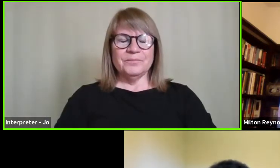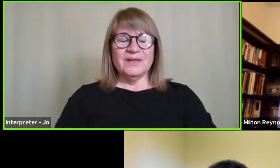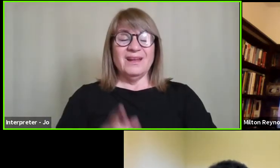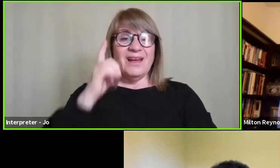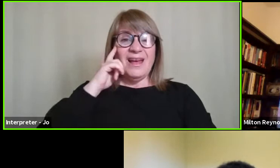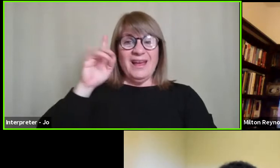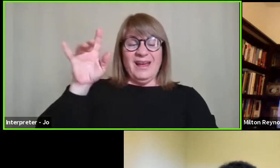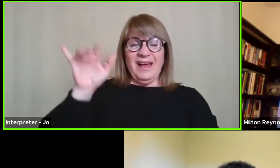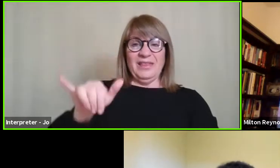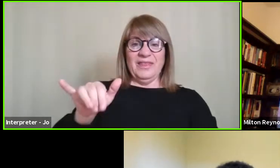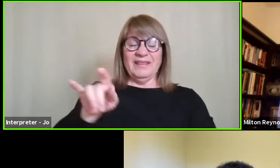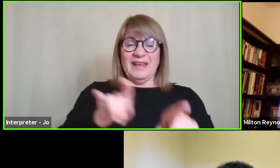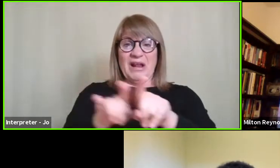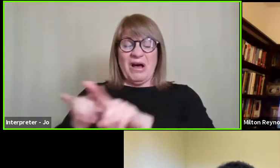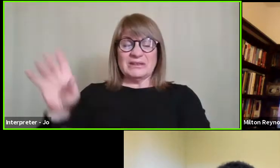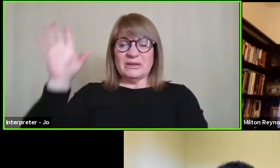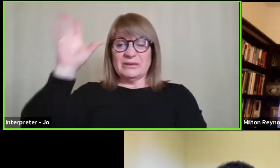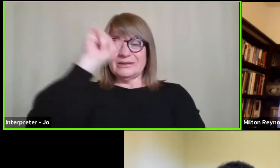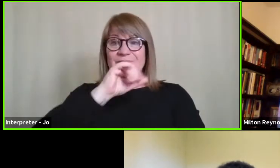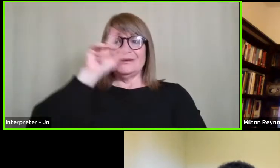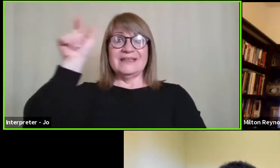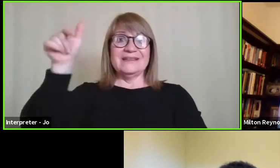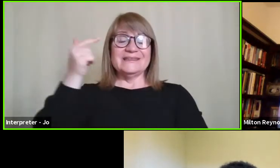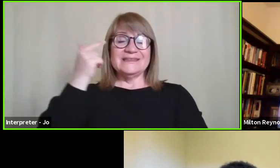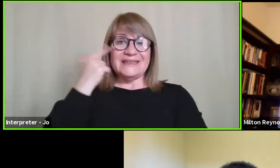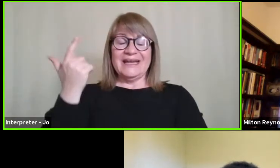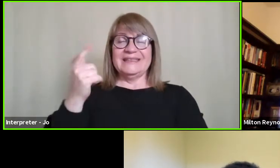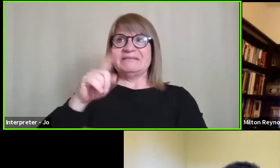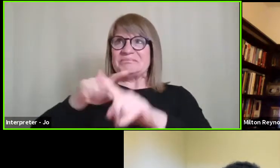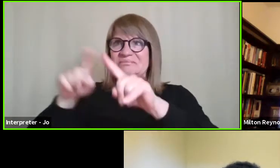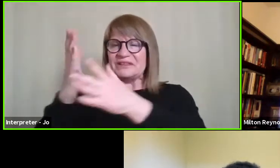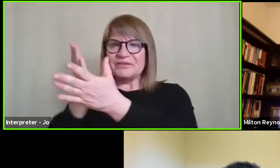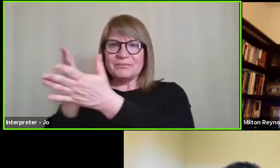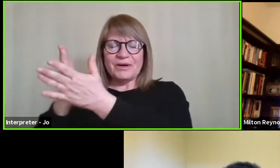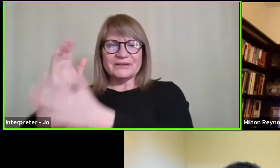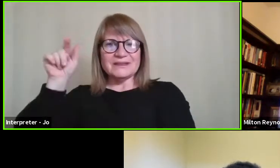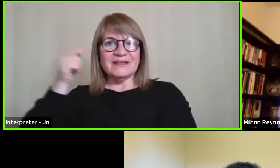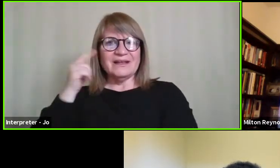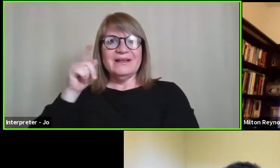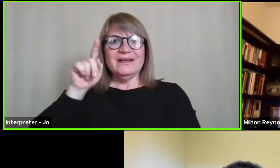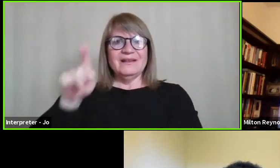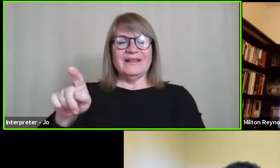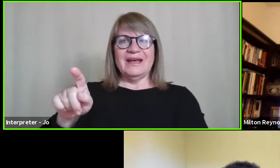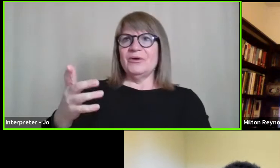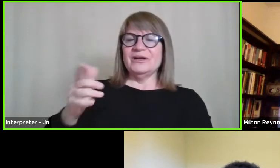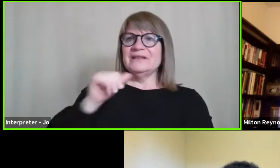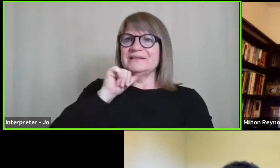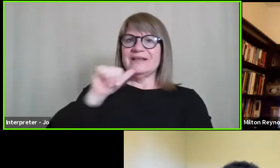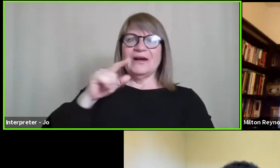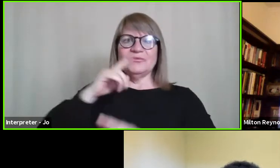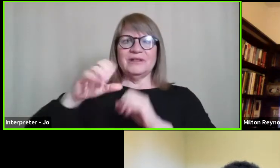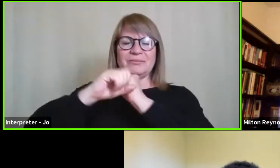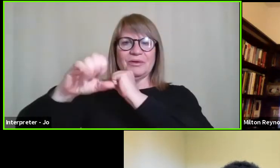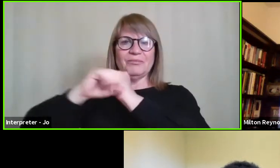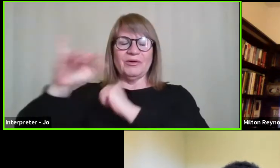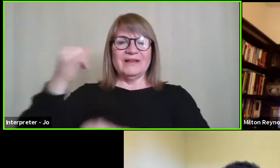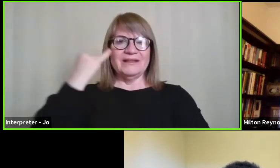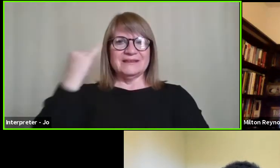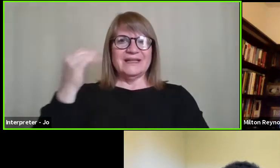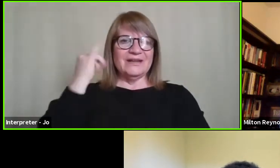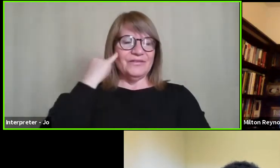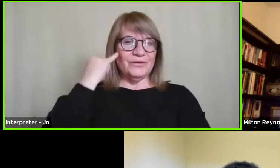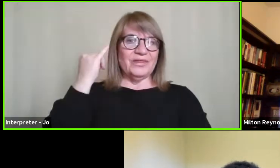this the state and difference or elements of the state weren't effective in promulgating these ideas you know when we think about you know decades of